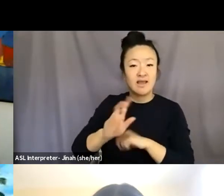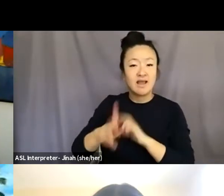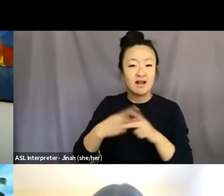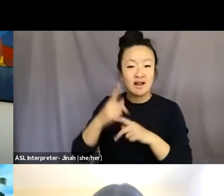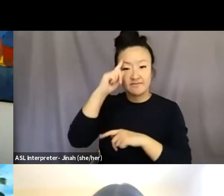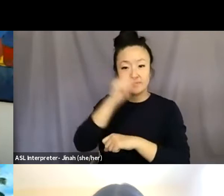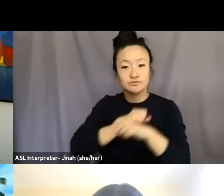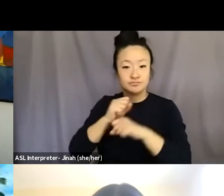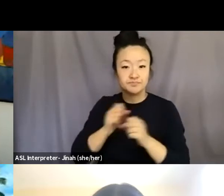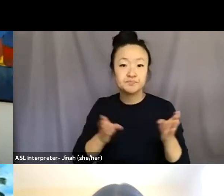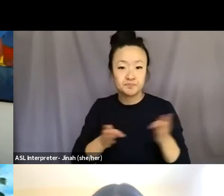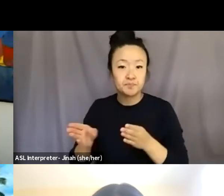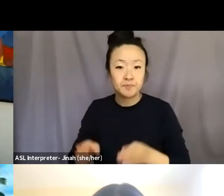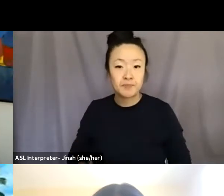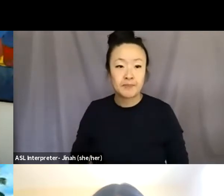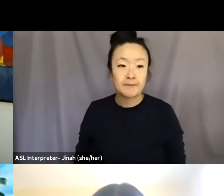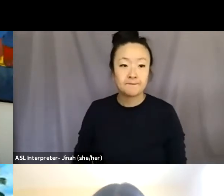strategic planning.